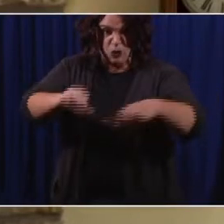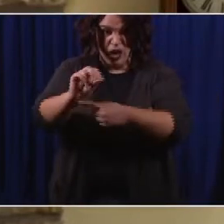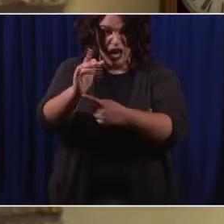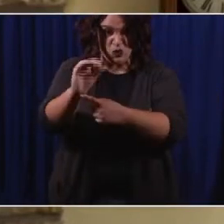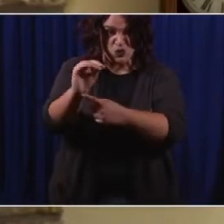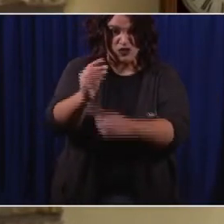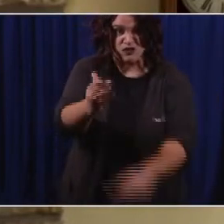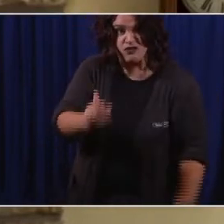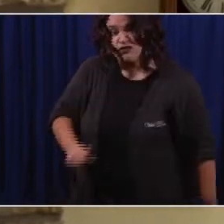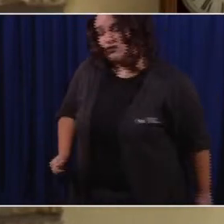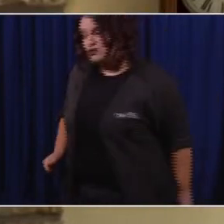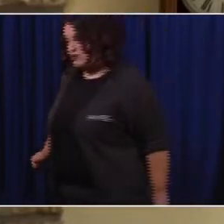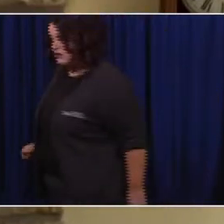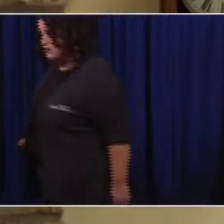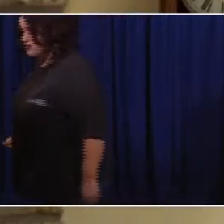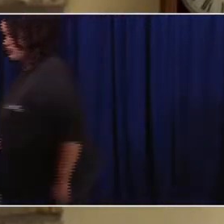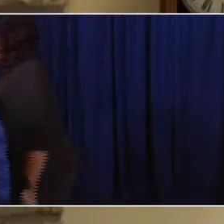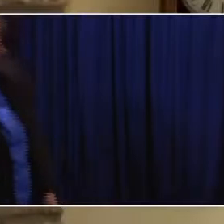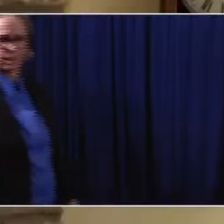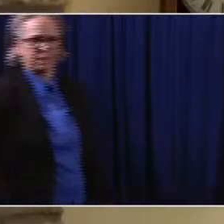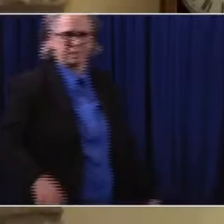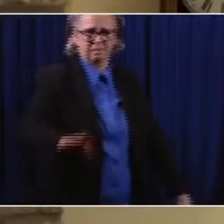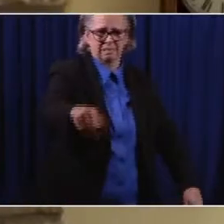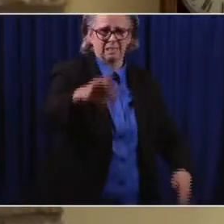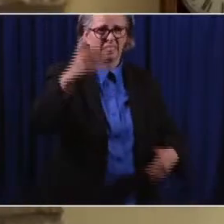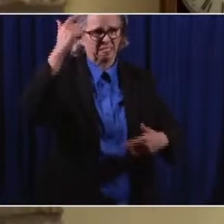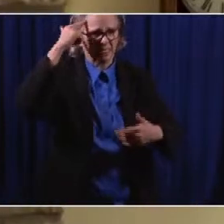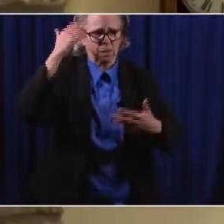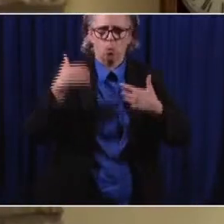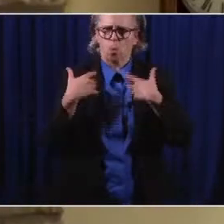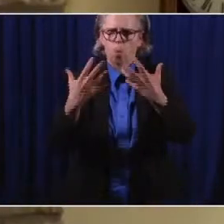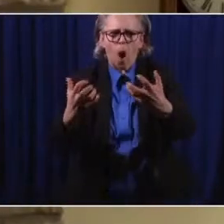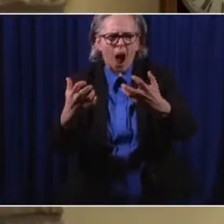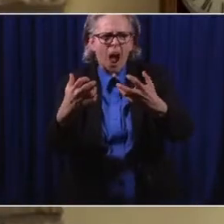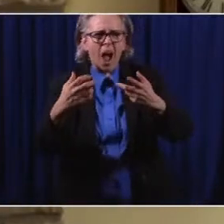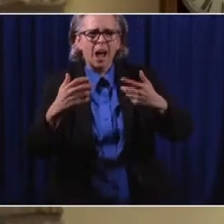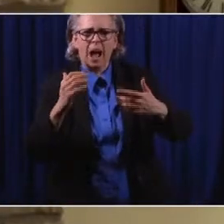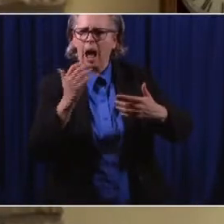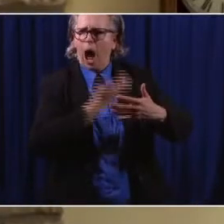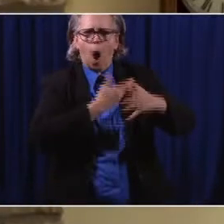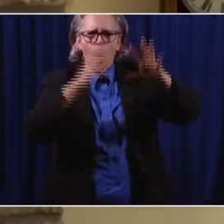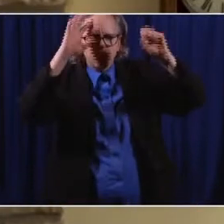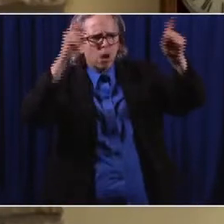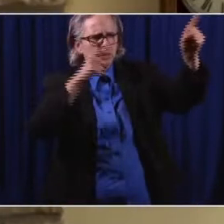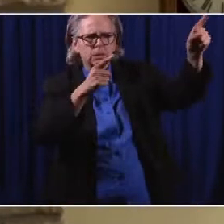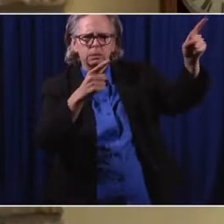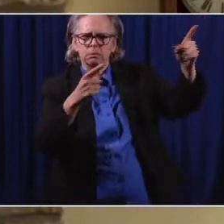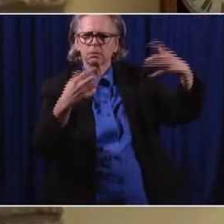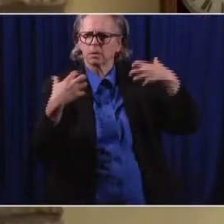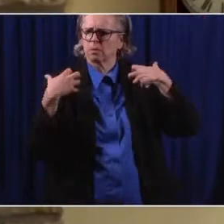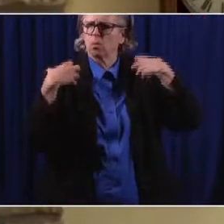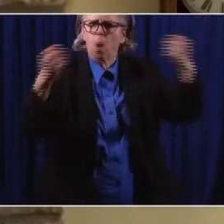possible. We would want that for our president. As far as